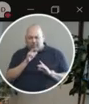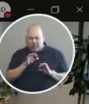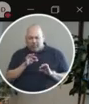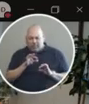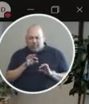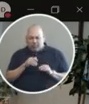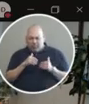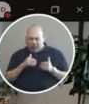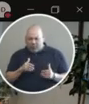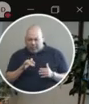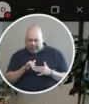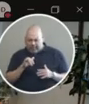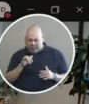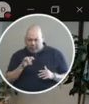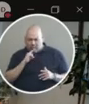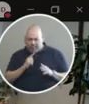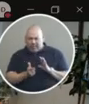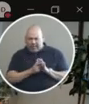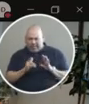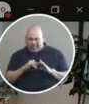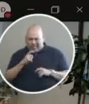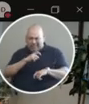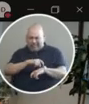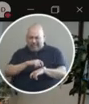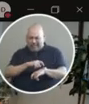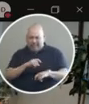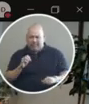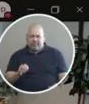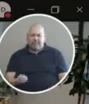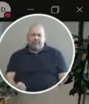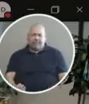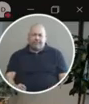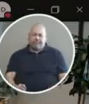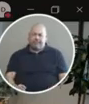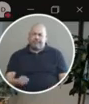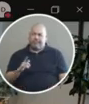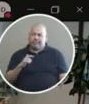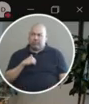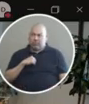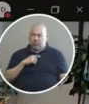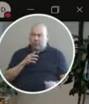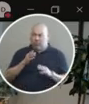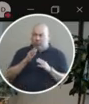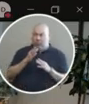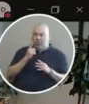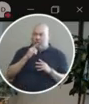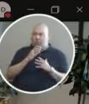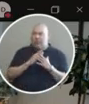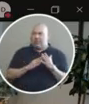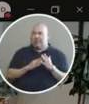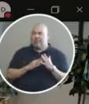this, given the timeline? So just for some